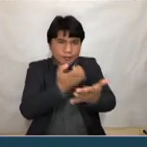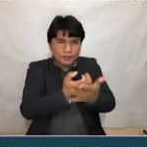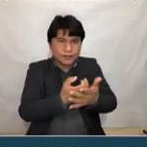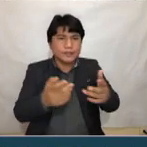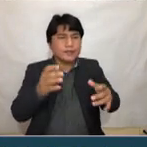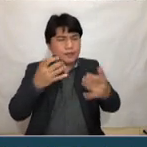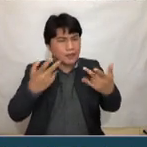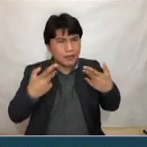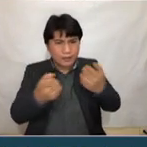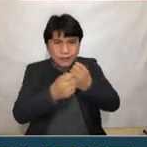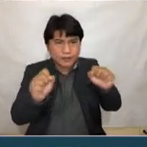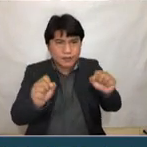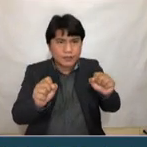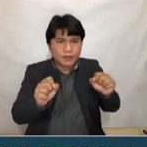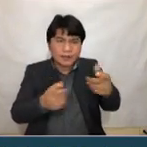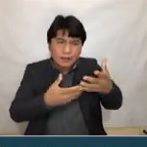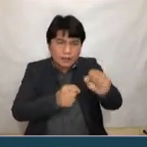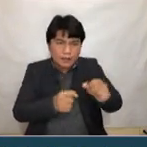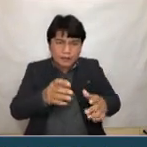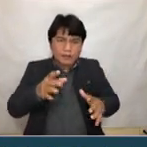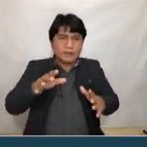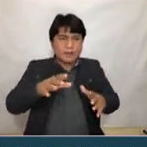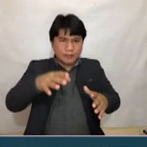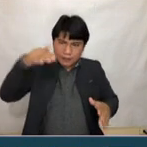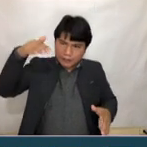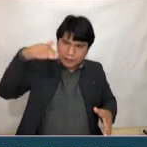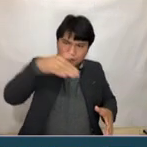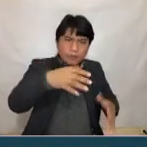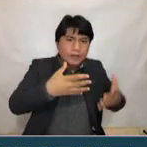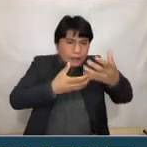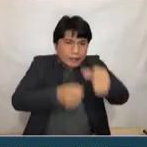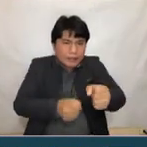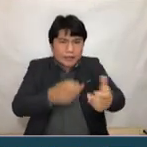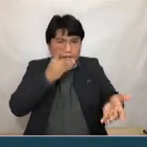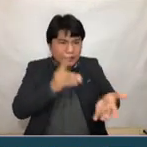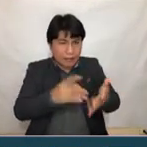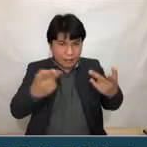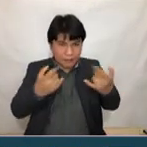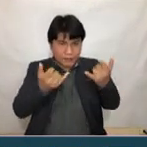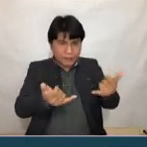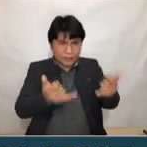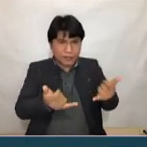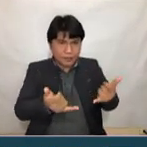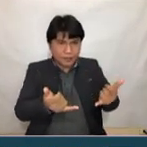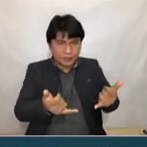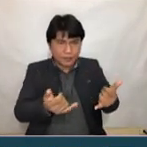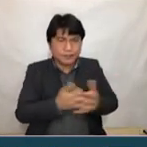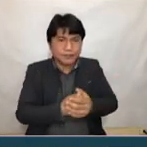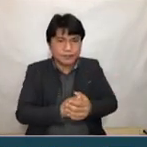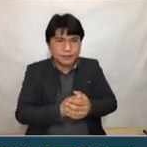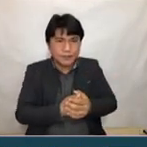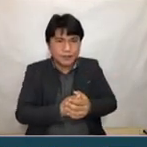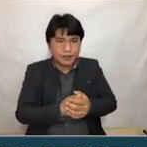be a trust deficit. Mm-hmm. So we don't trust the data that we have. We think that it's actually insufficient. Mm-hmm. And